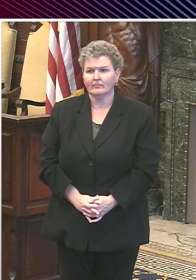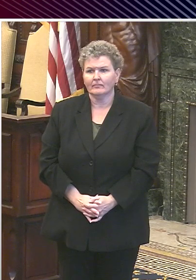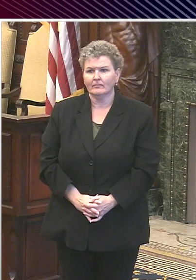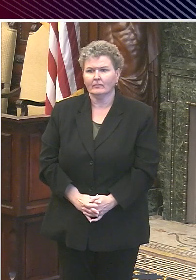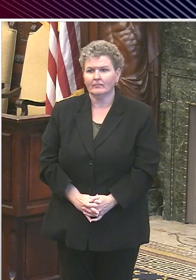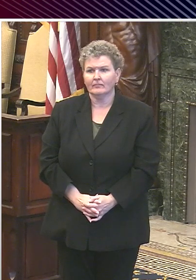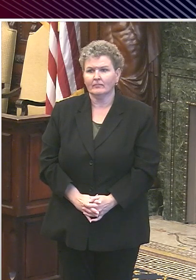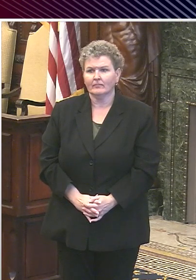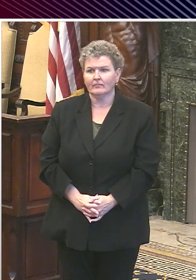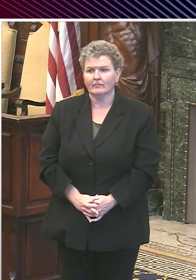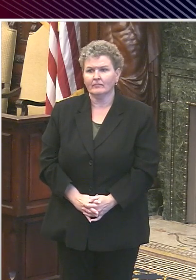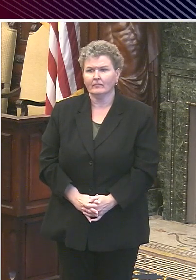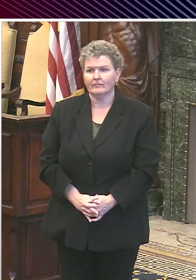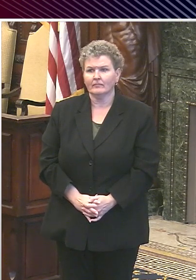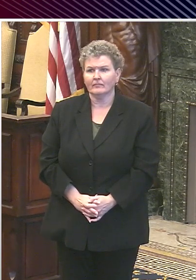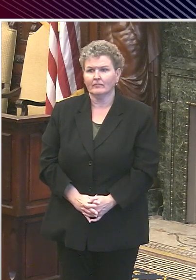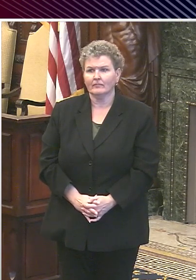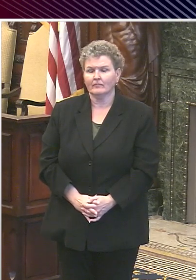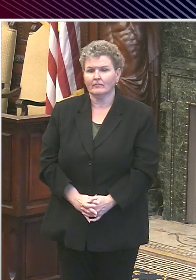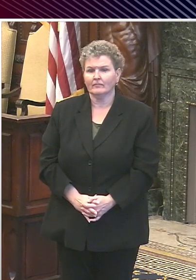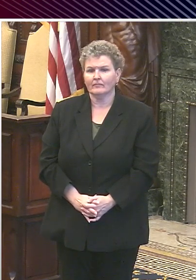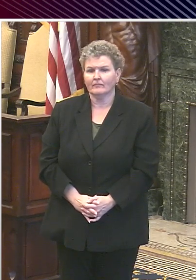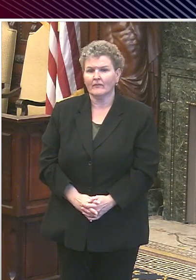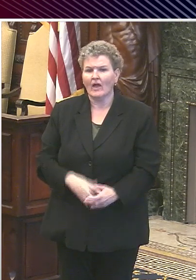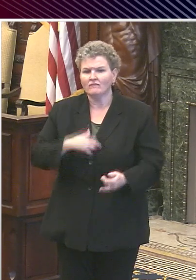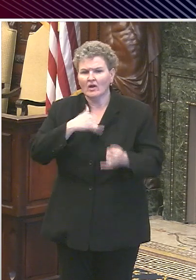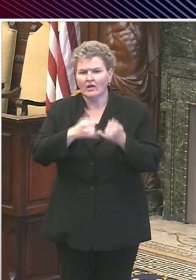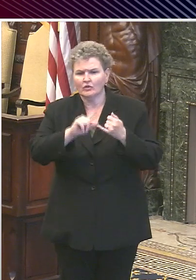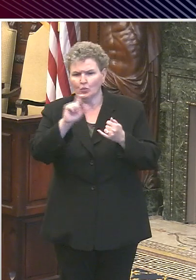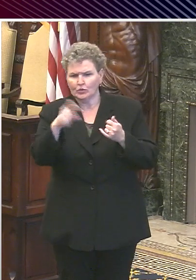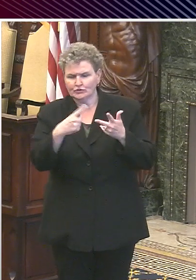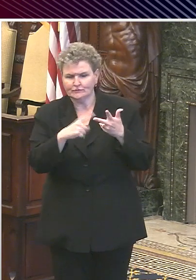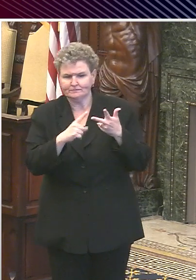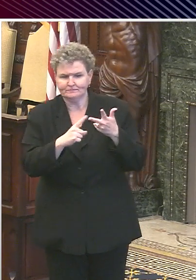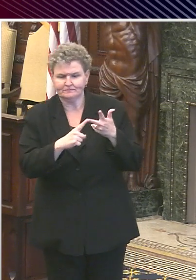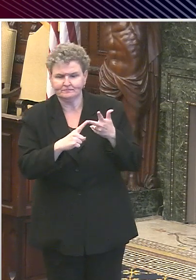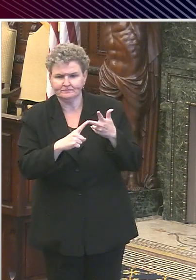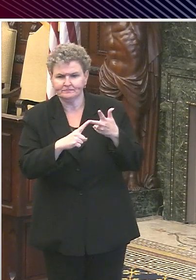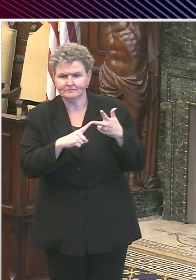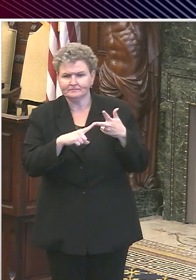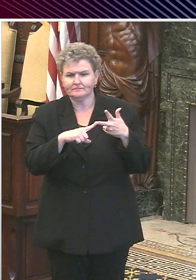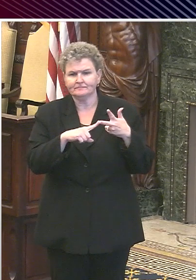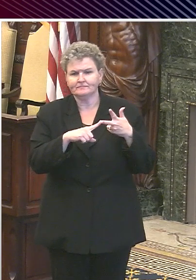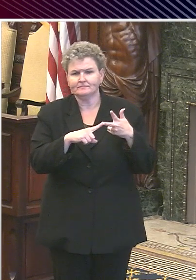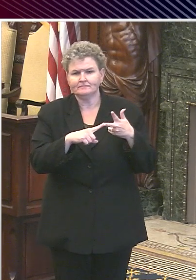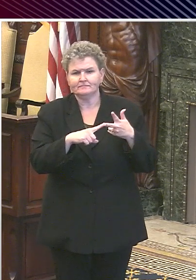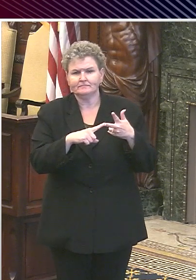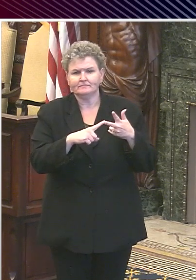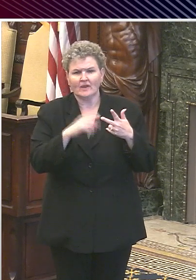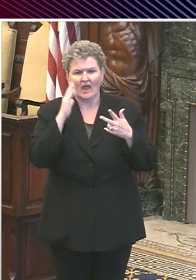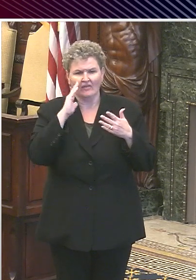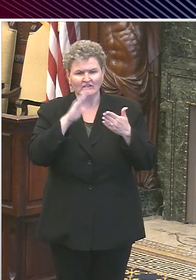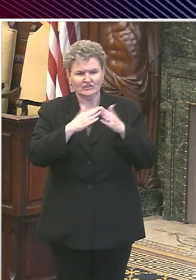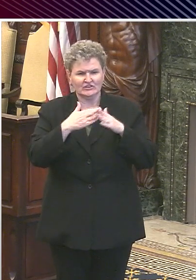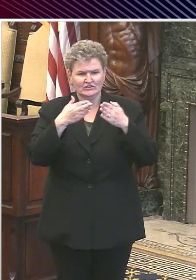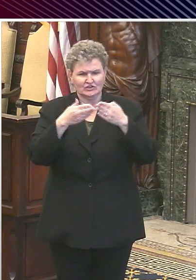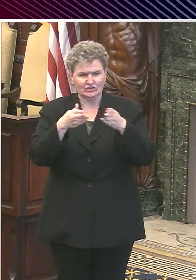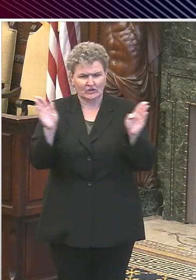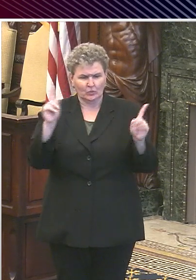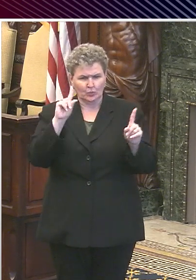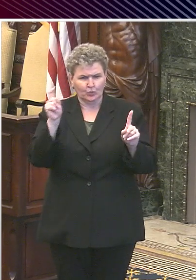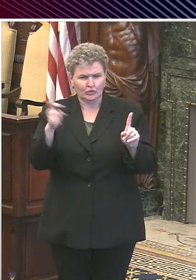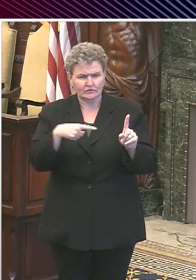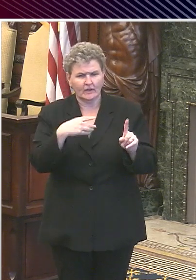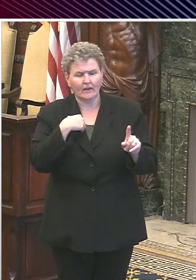estamos contemplando hacerlo. And then finally, if you could ask the city si ellos tienen un conocimiento de cuántos restaurantes han tenido